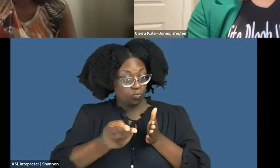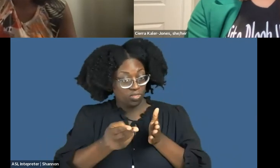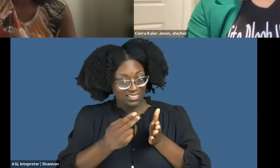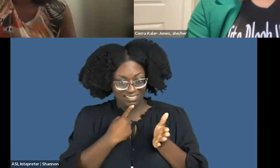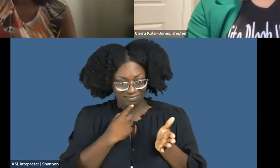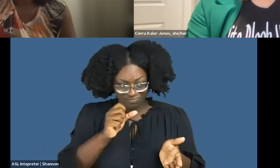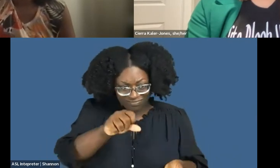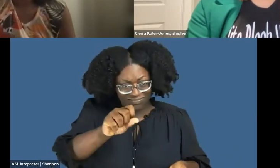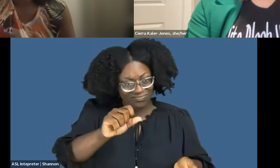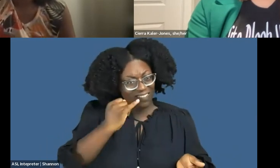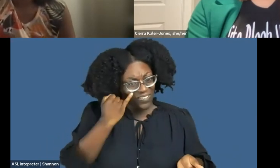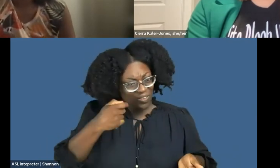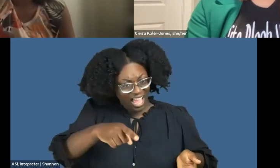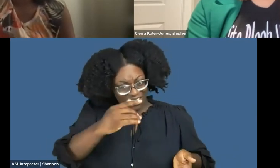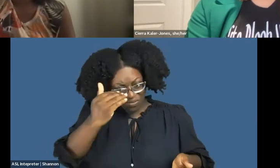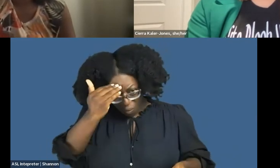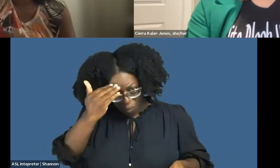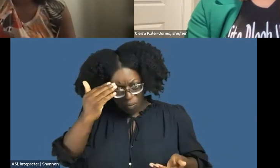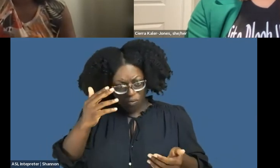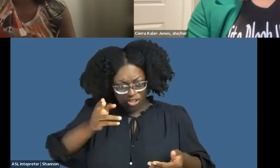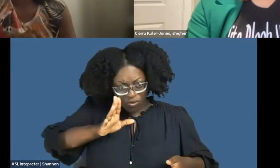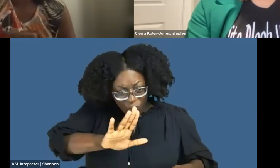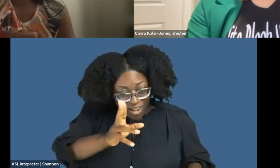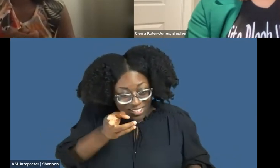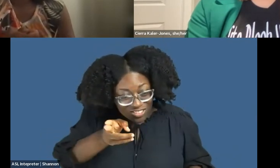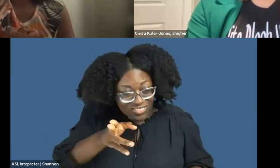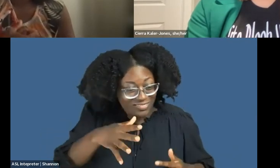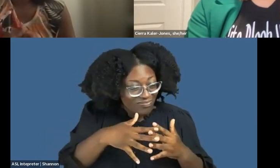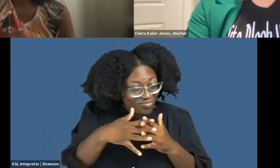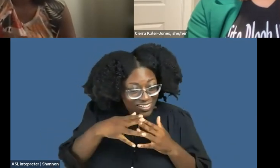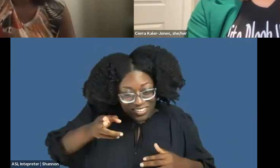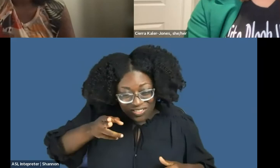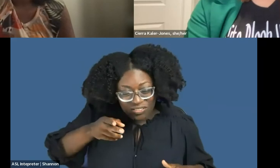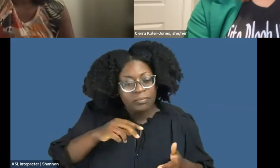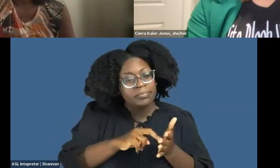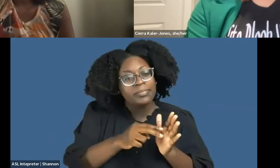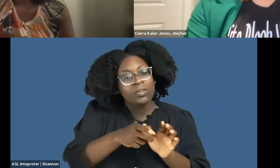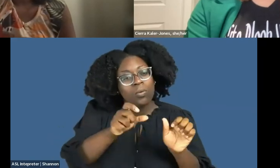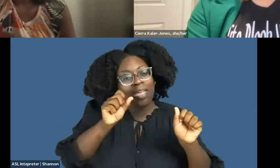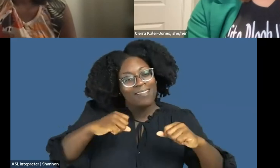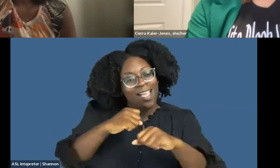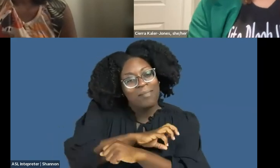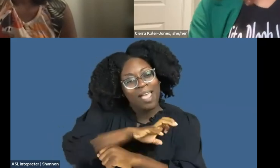different world, then I think that, you know, we're on the right path and we'll be okay.